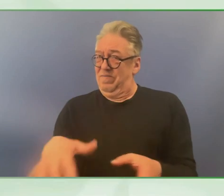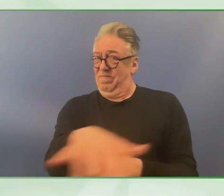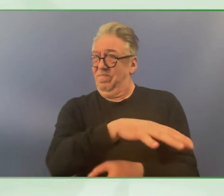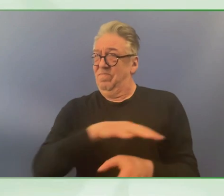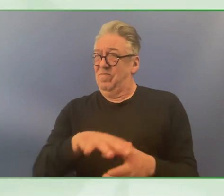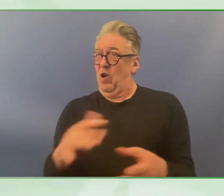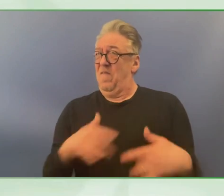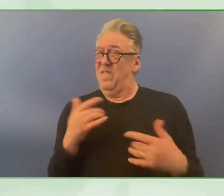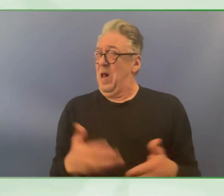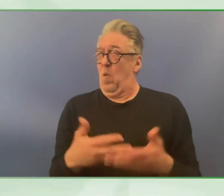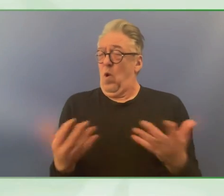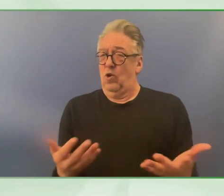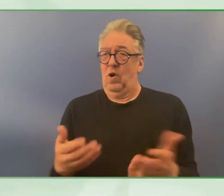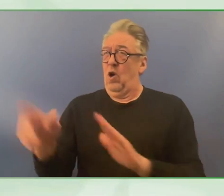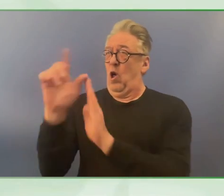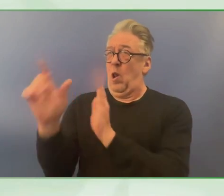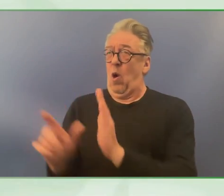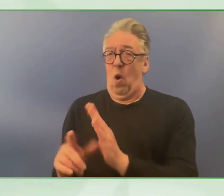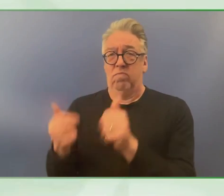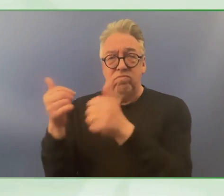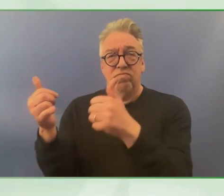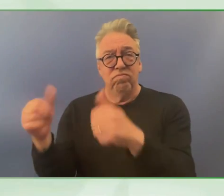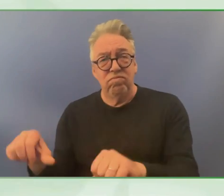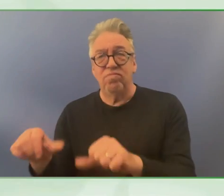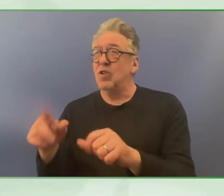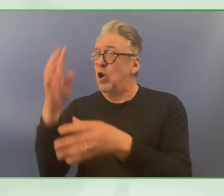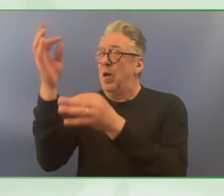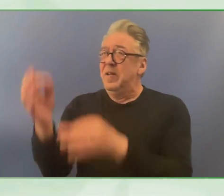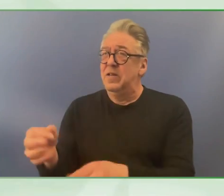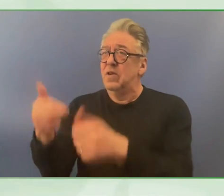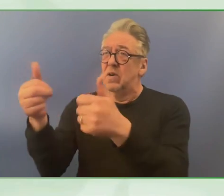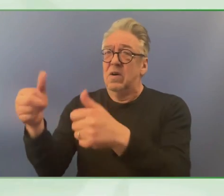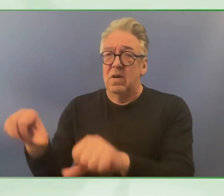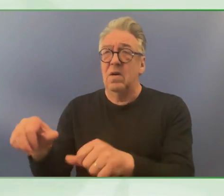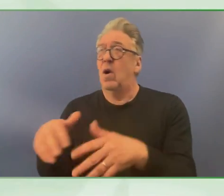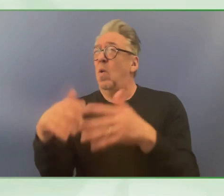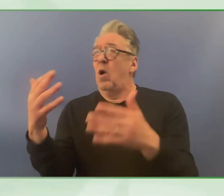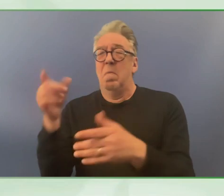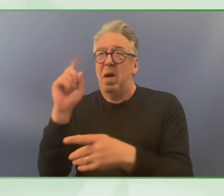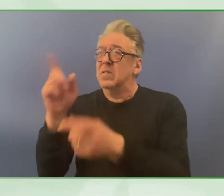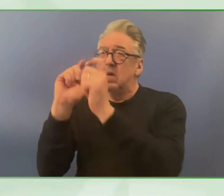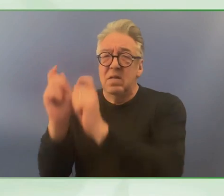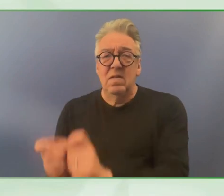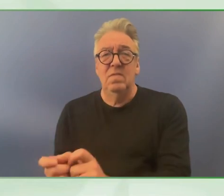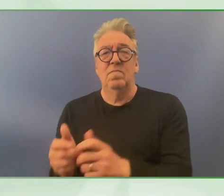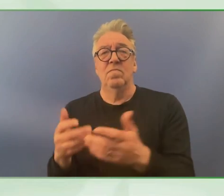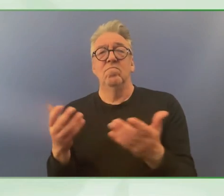the law, on the decisions, etc., on what needs to be precised and what needs to be